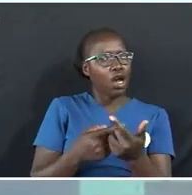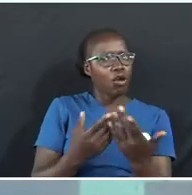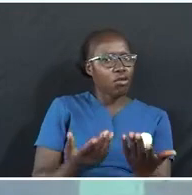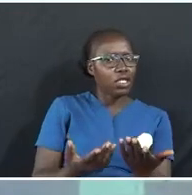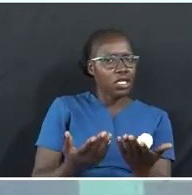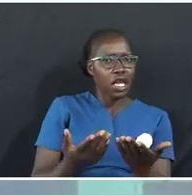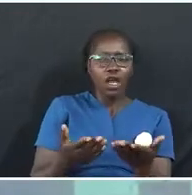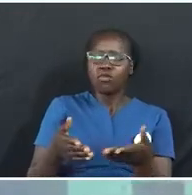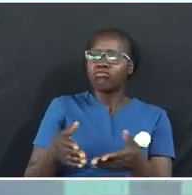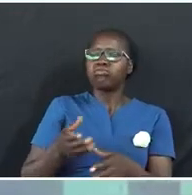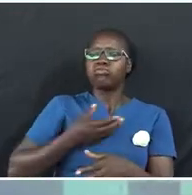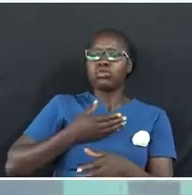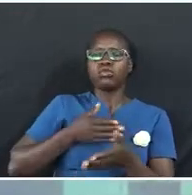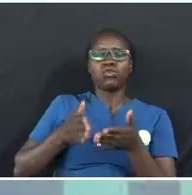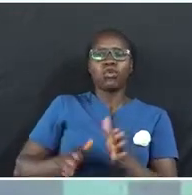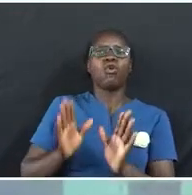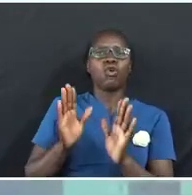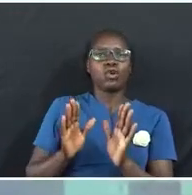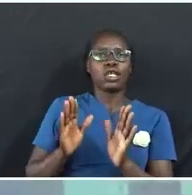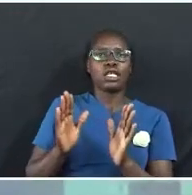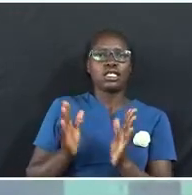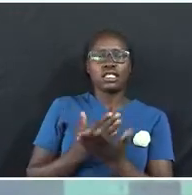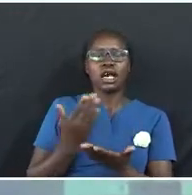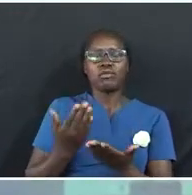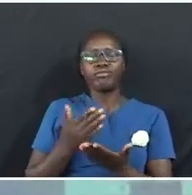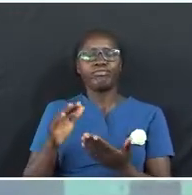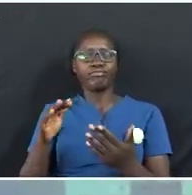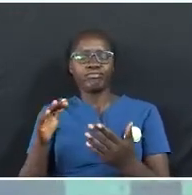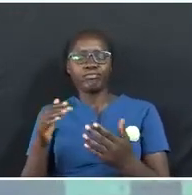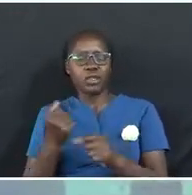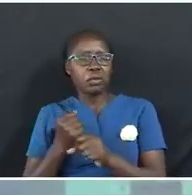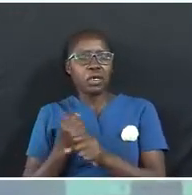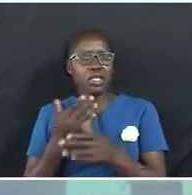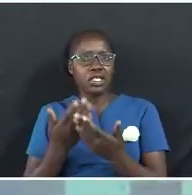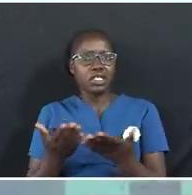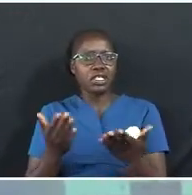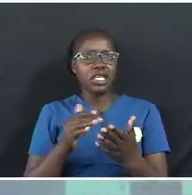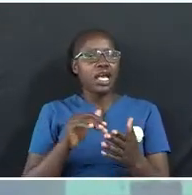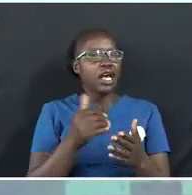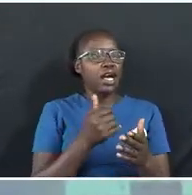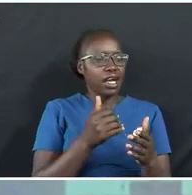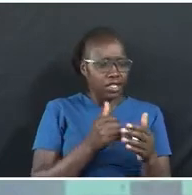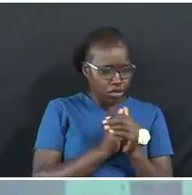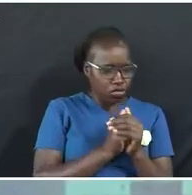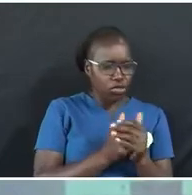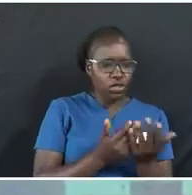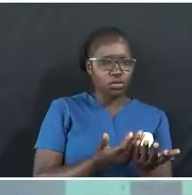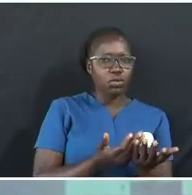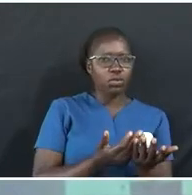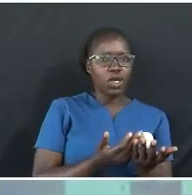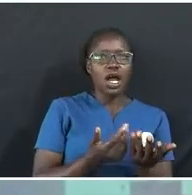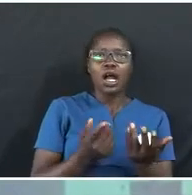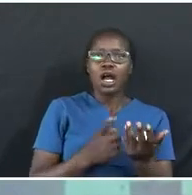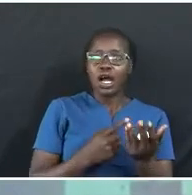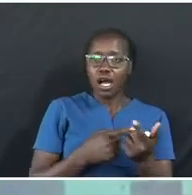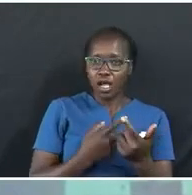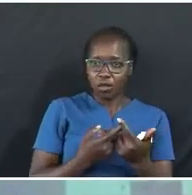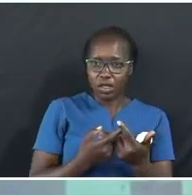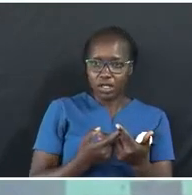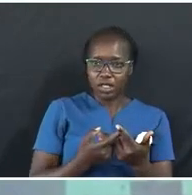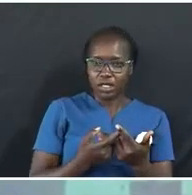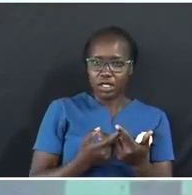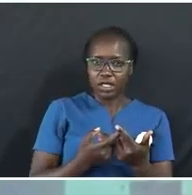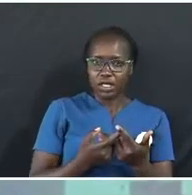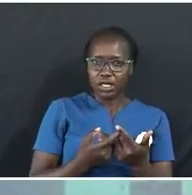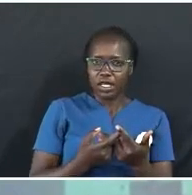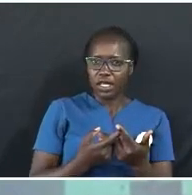ongoing? Which were, some were negative and even some were positive. The negative ones, how many, can you count? Number